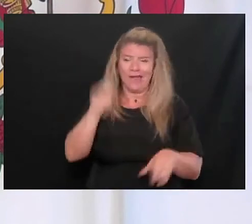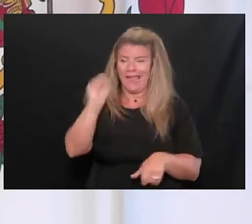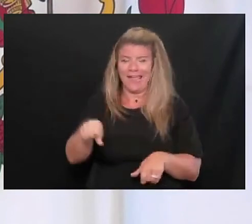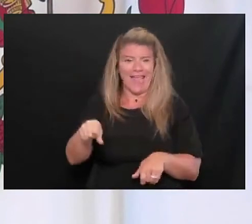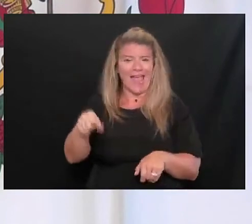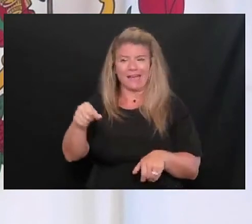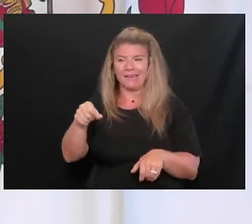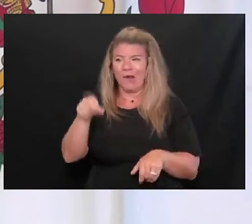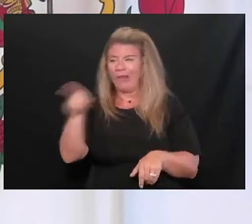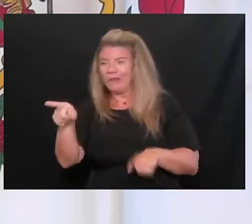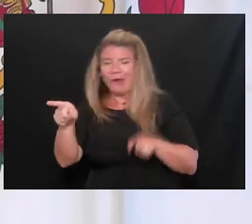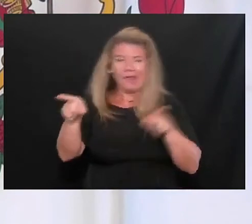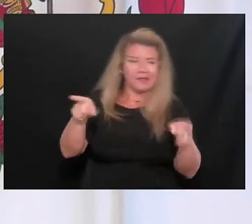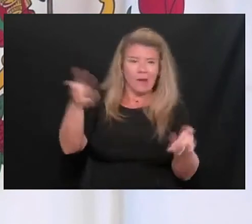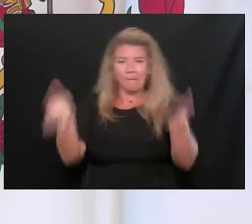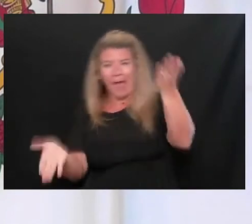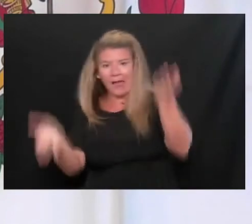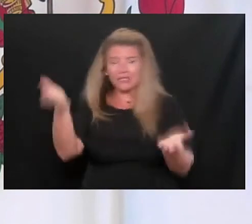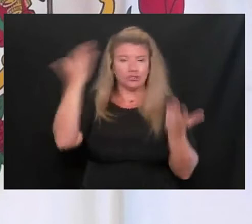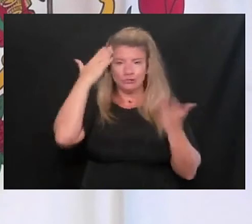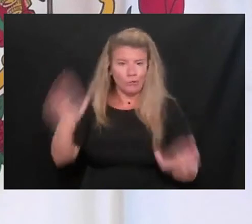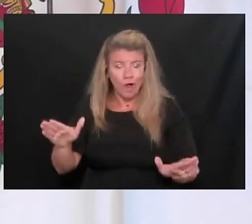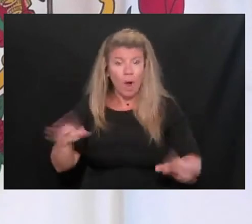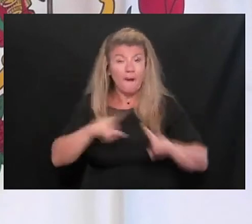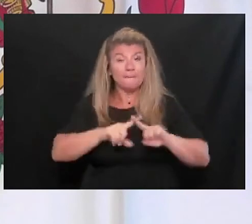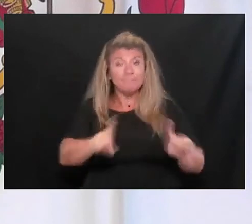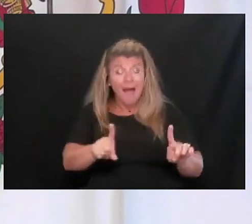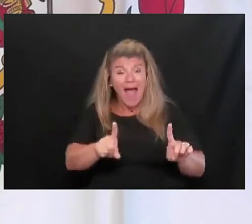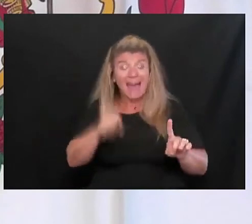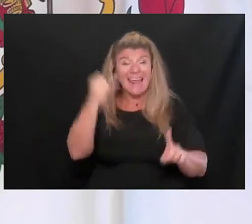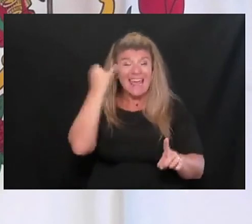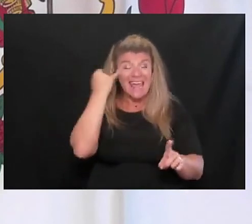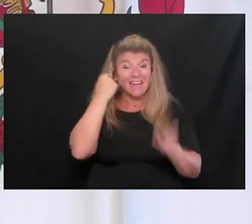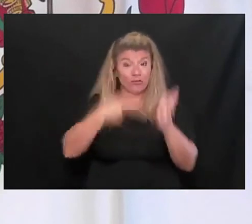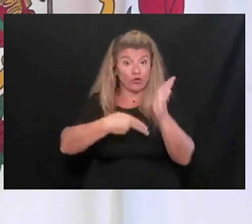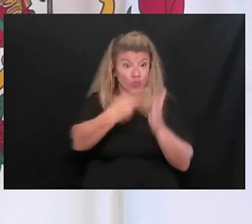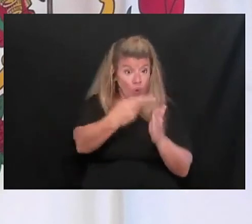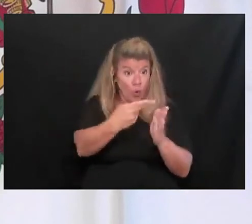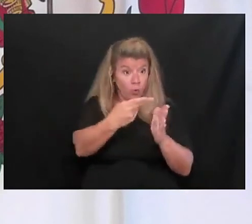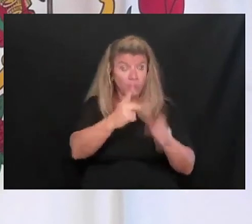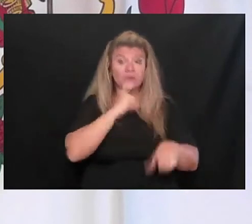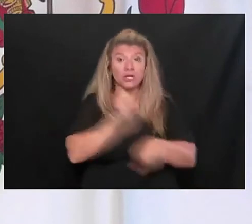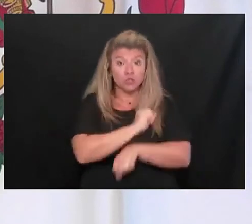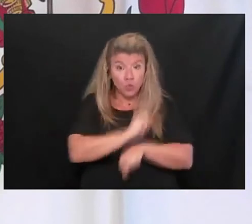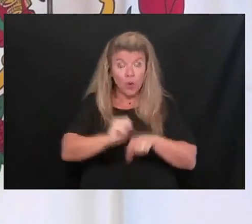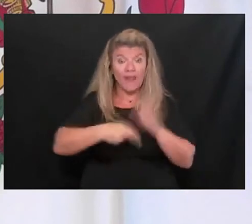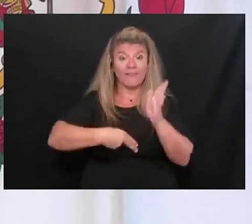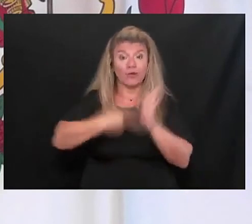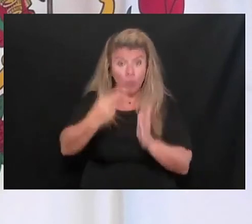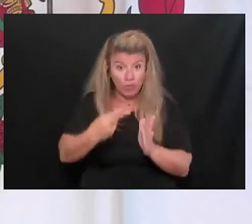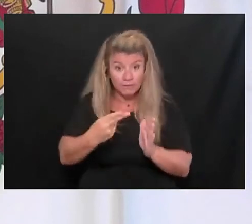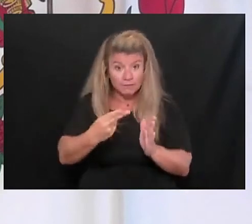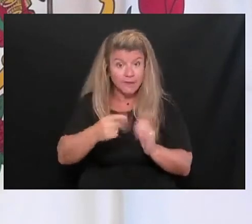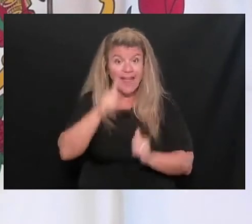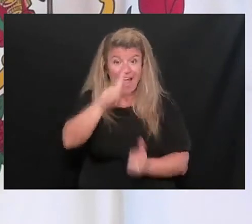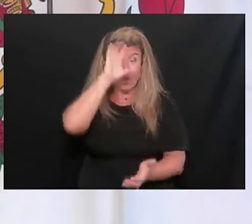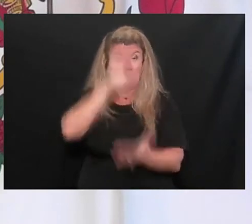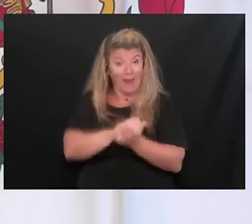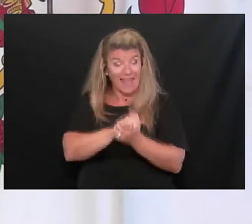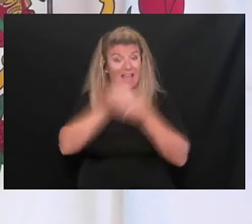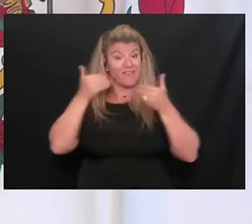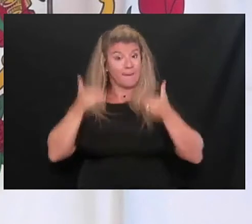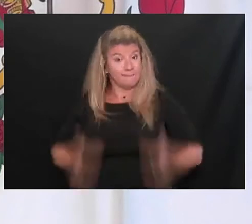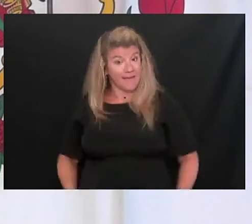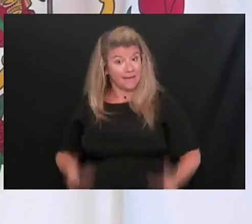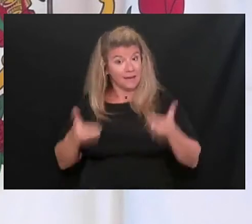here and there. We all know that. But if the truth really is the truth, and if you really truly believe in me, you